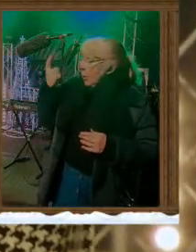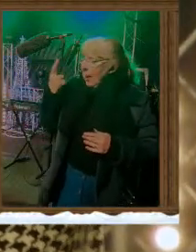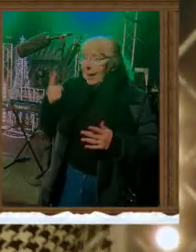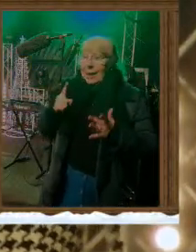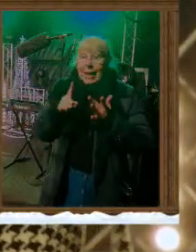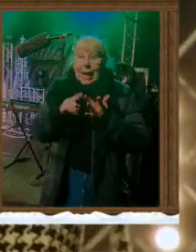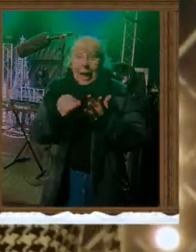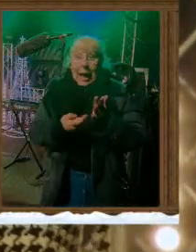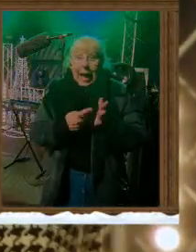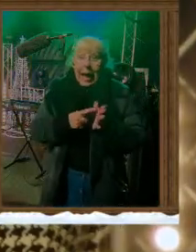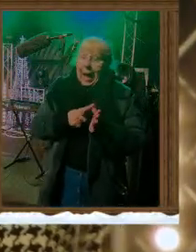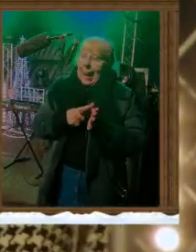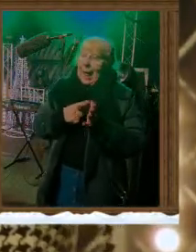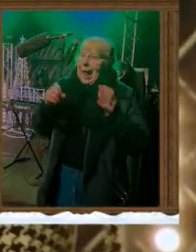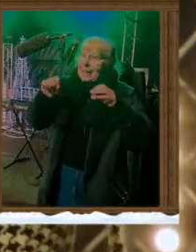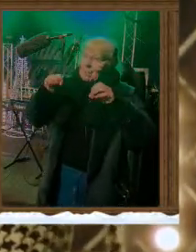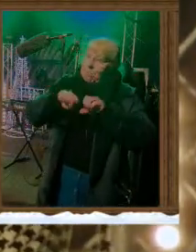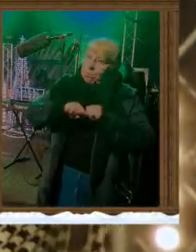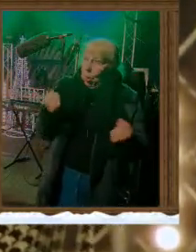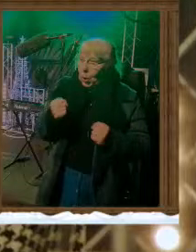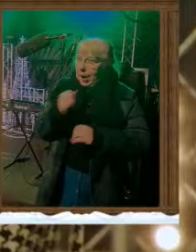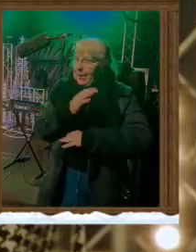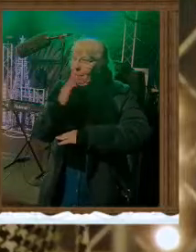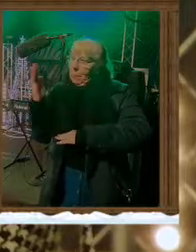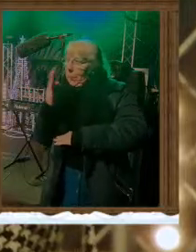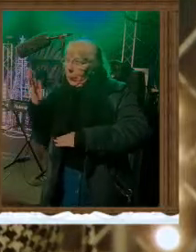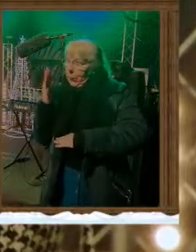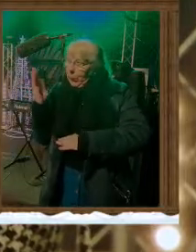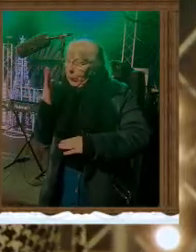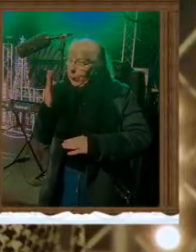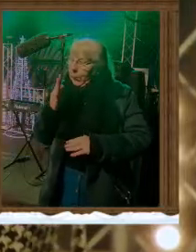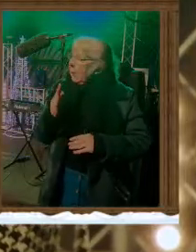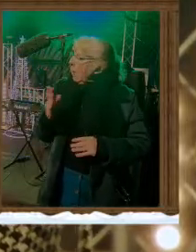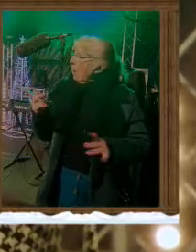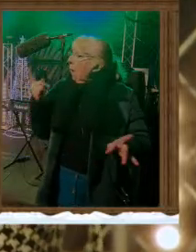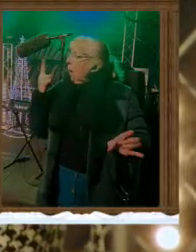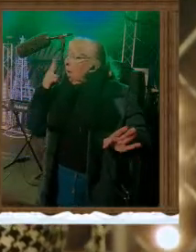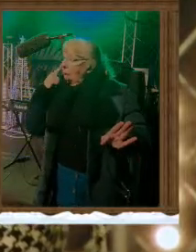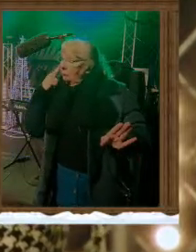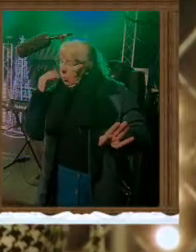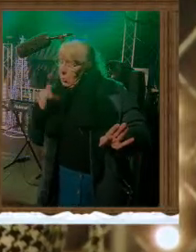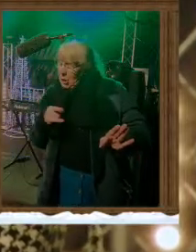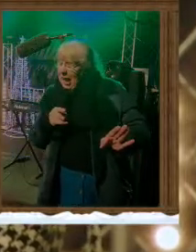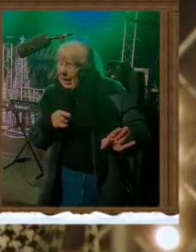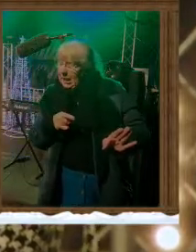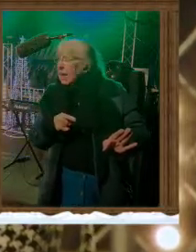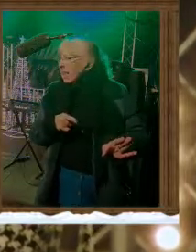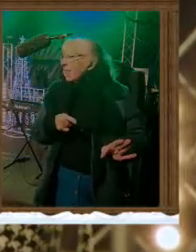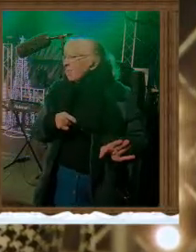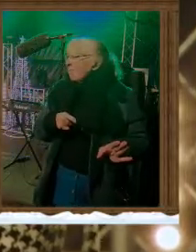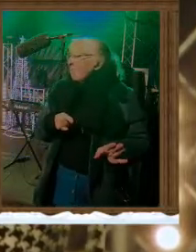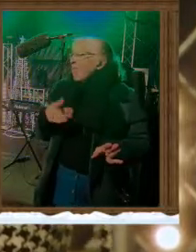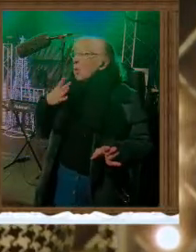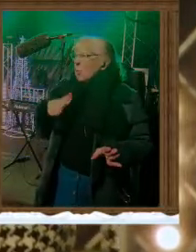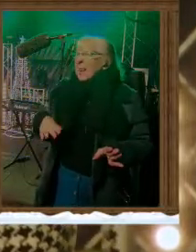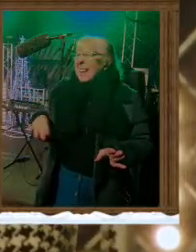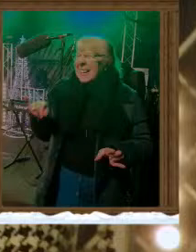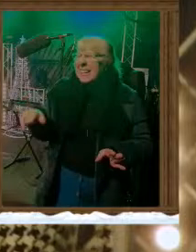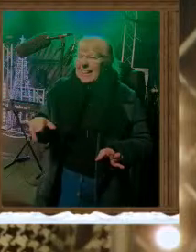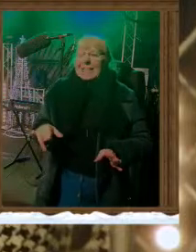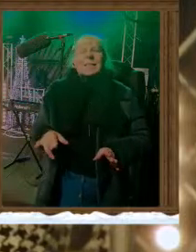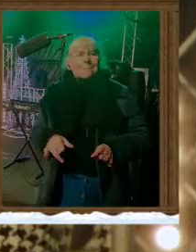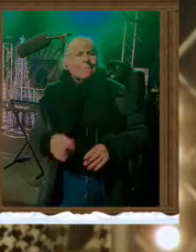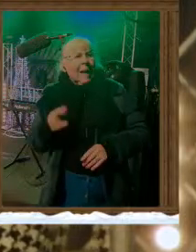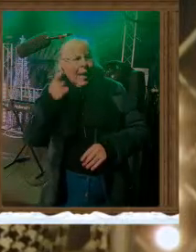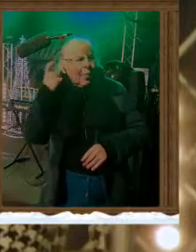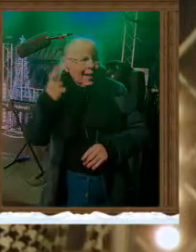Buddy's cheerometer? That's the question. What do you reckon? Well, will we check the cheerometer and see? I think we need to, don't we? I think so. I